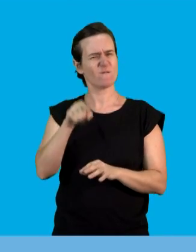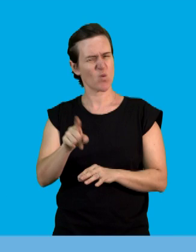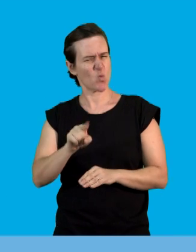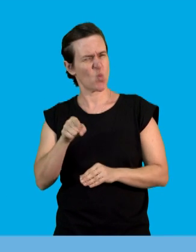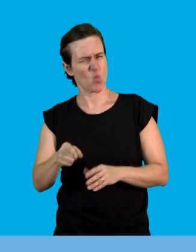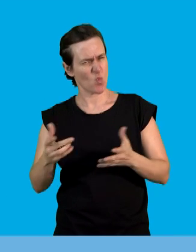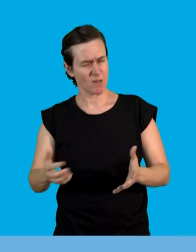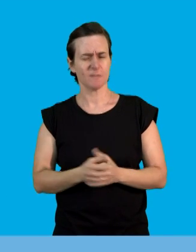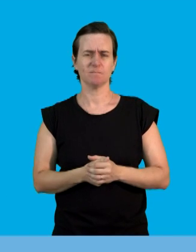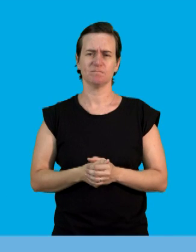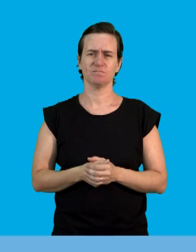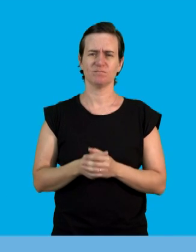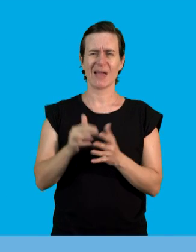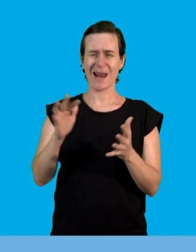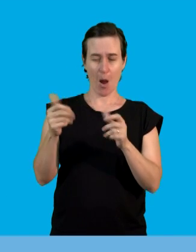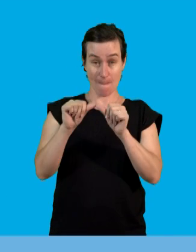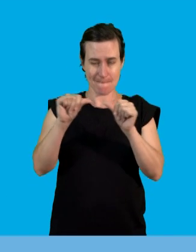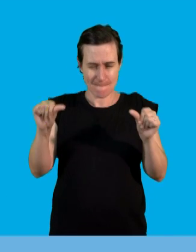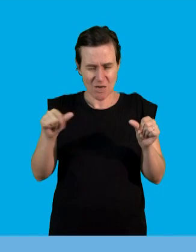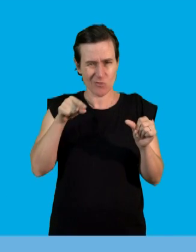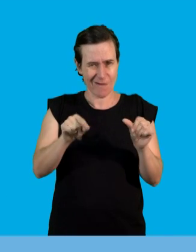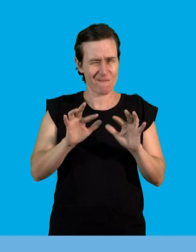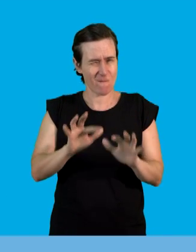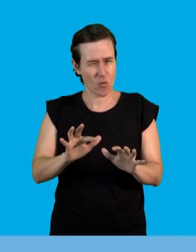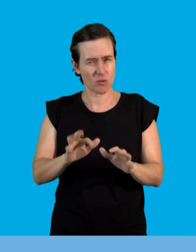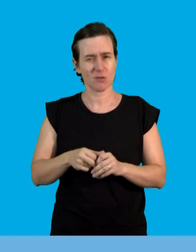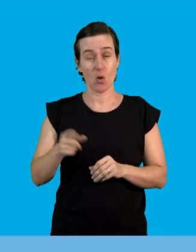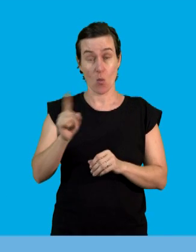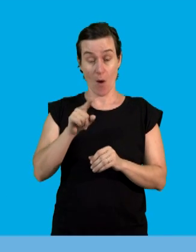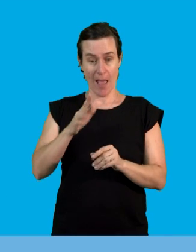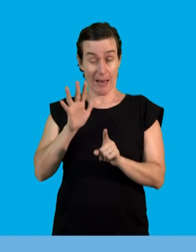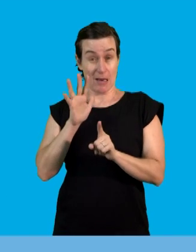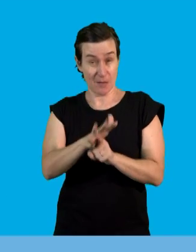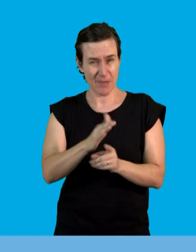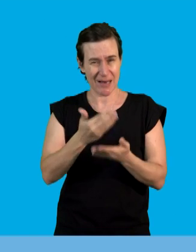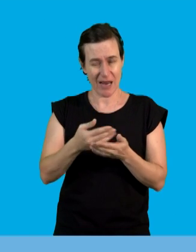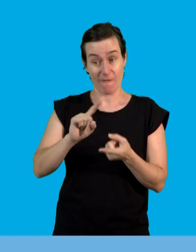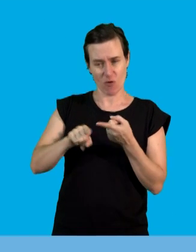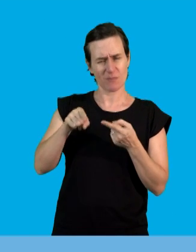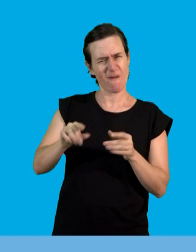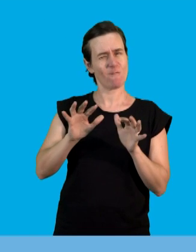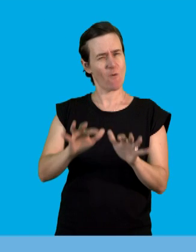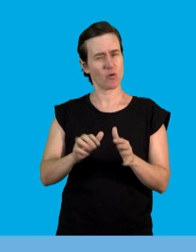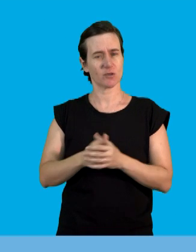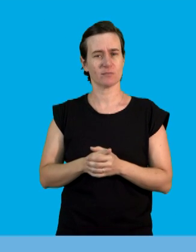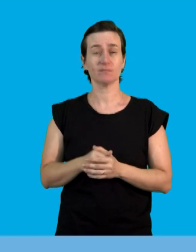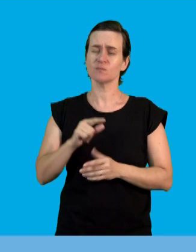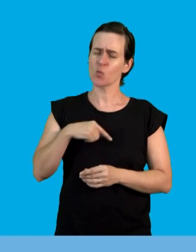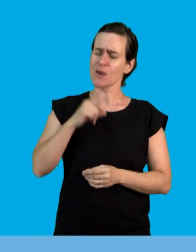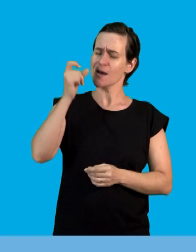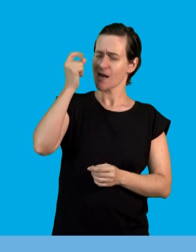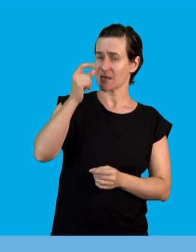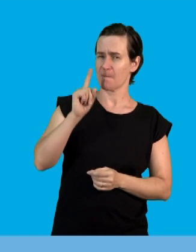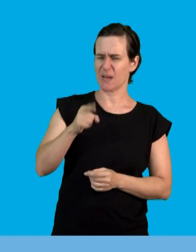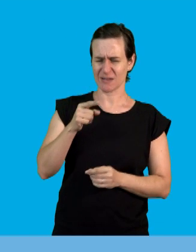force that you're talking about, and how do we measure this force, and what are the effects of this force. So to begin, we need to